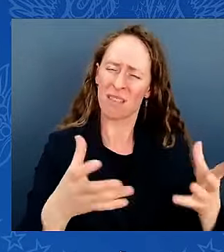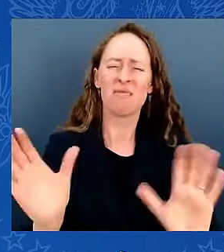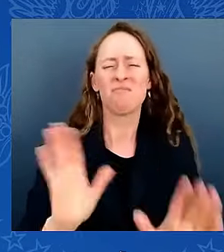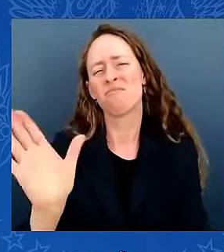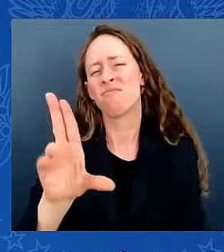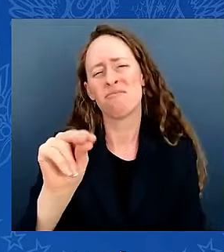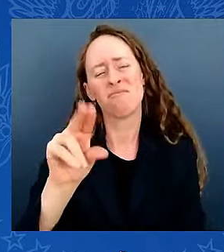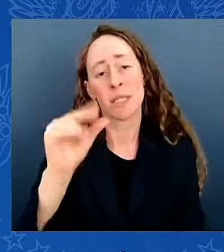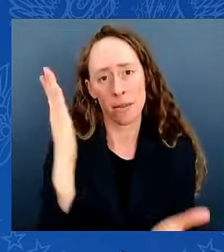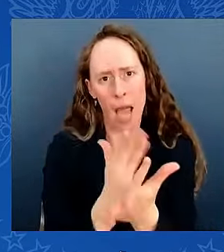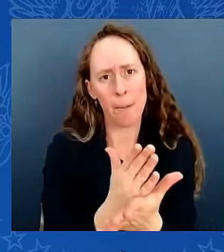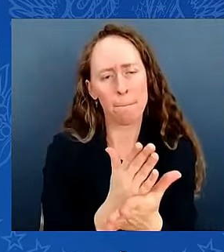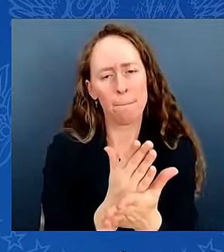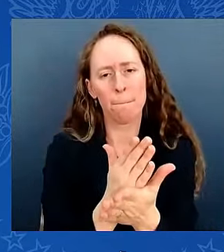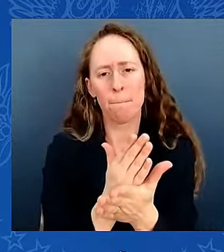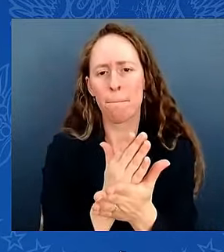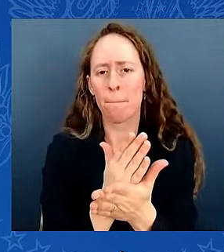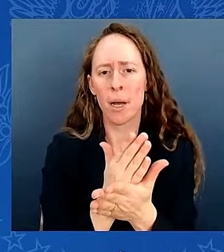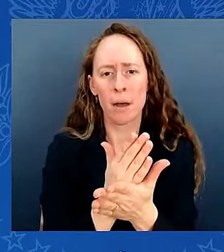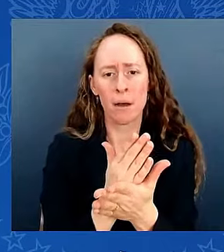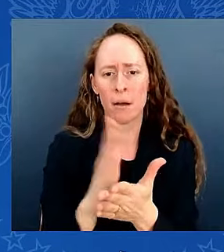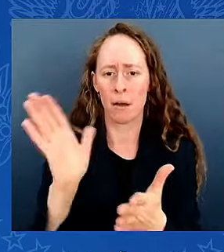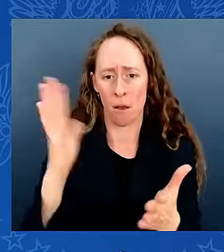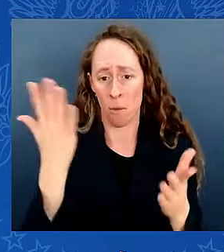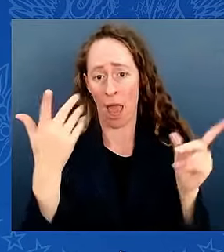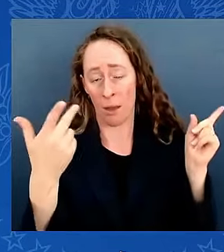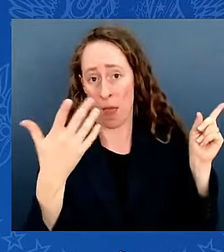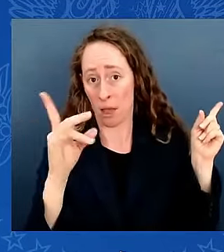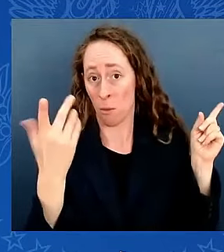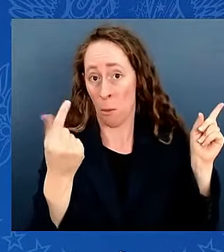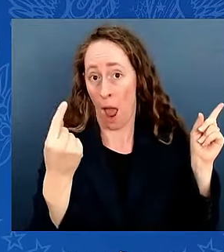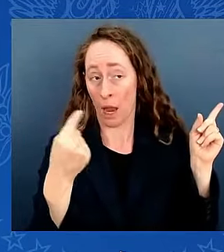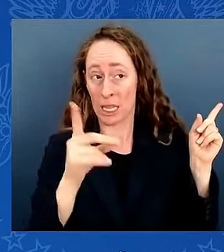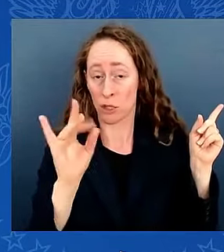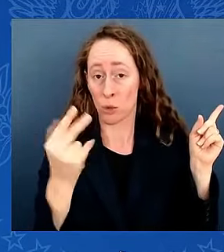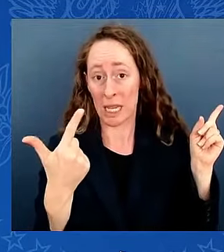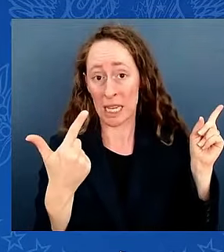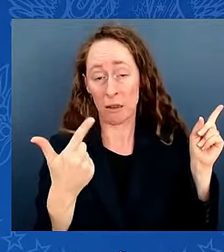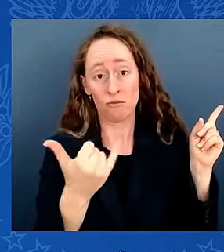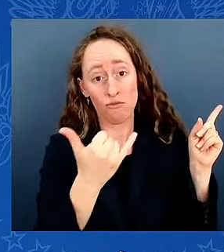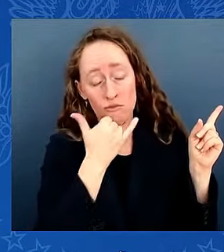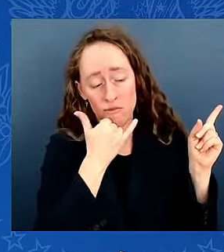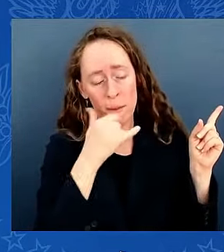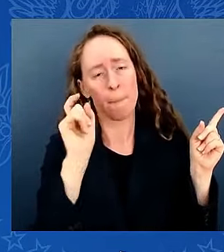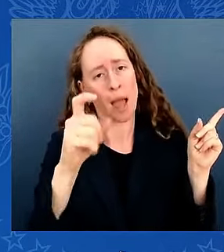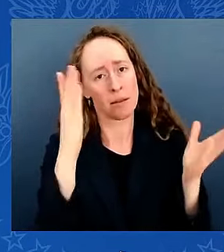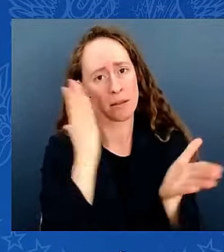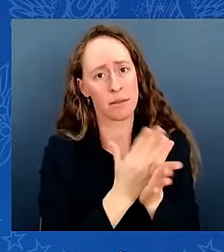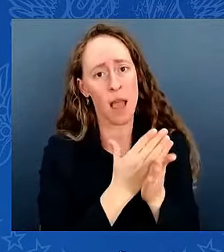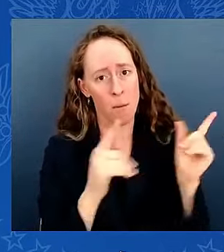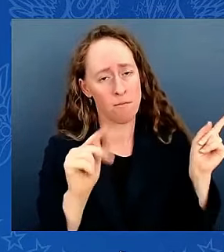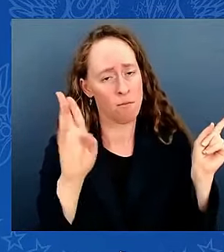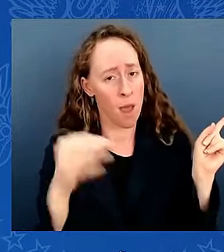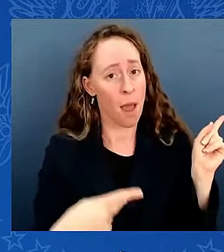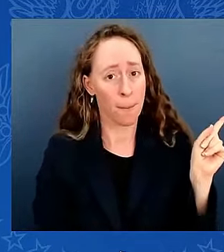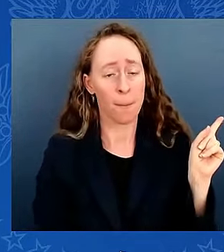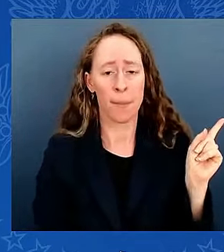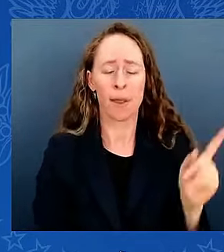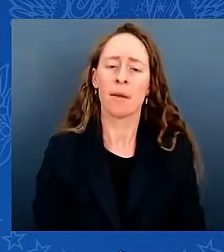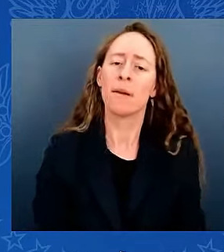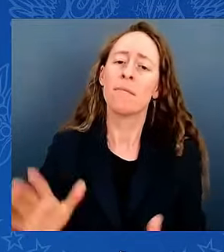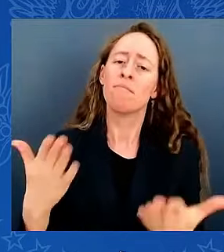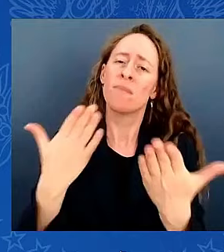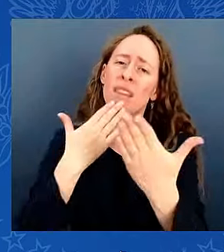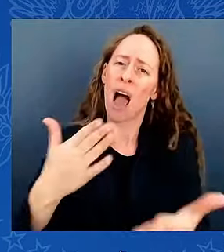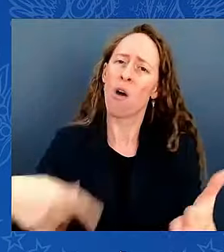stop. And thank you all for being here in this historic day. Today, recognize that this nation would not